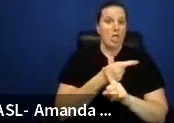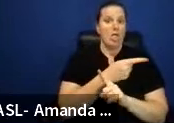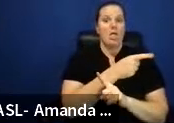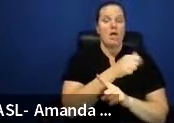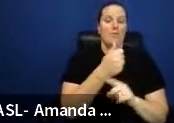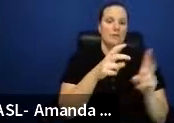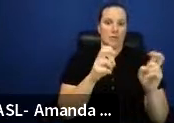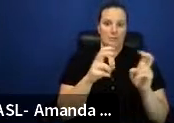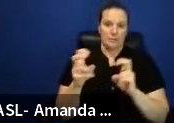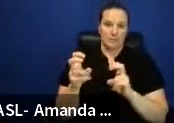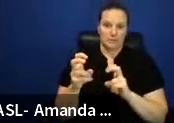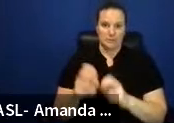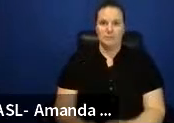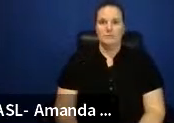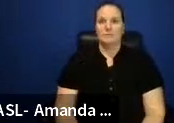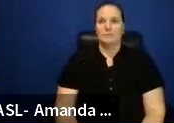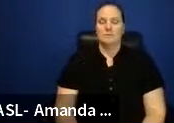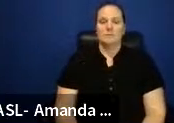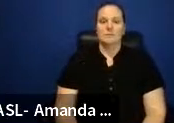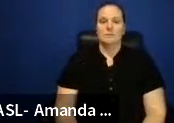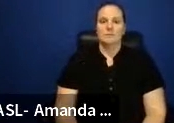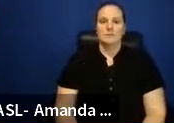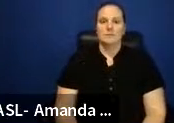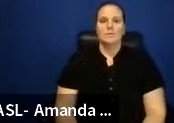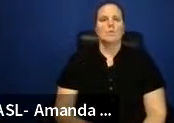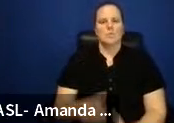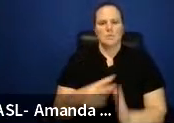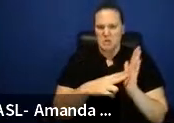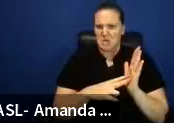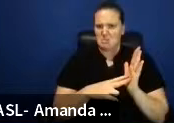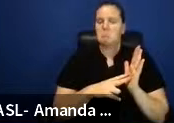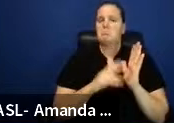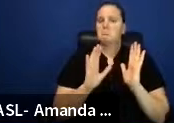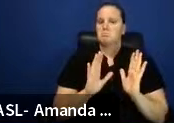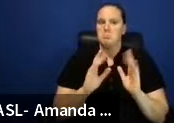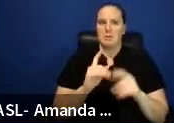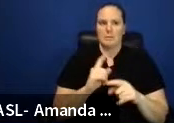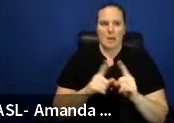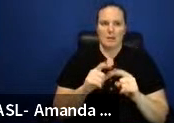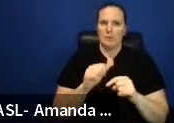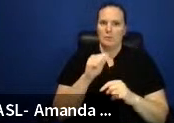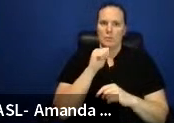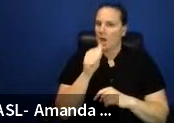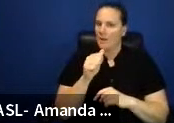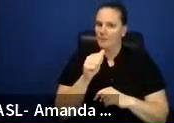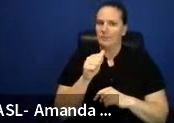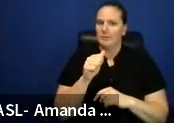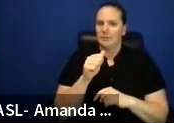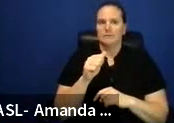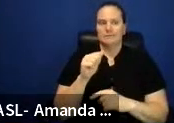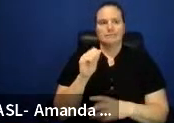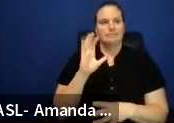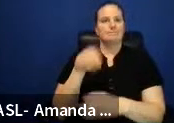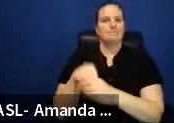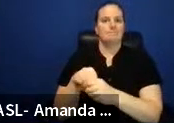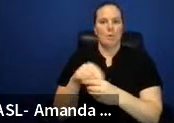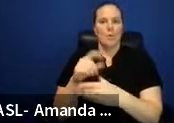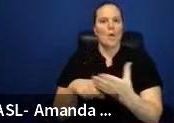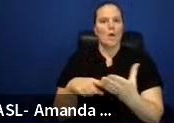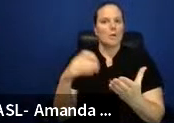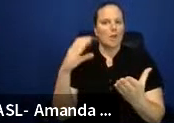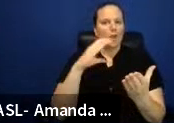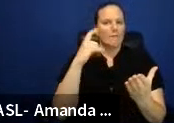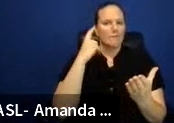topics, we'll read it, but it will not be germane to what we are looking